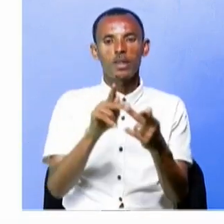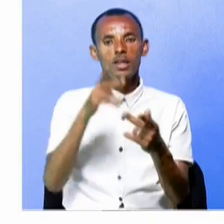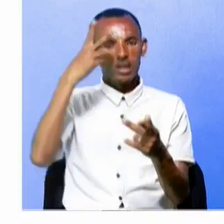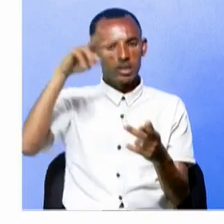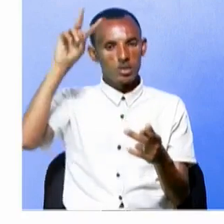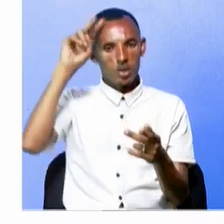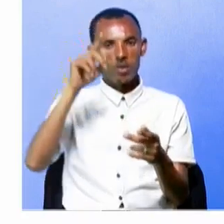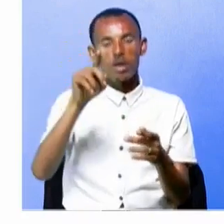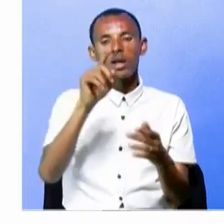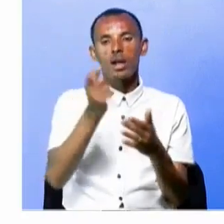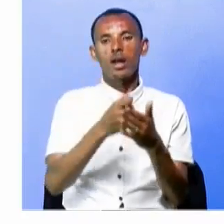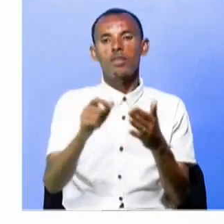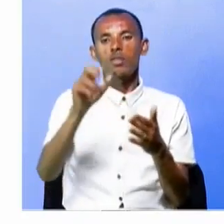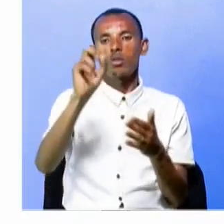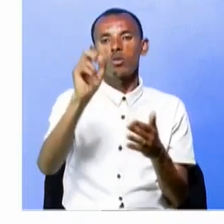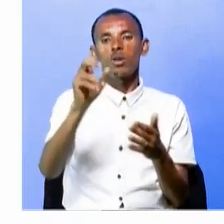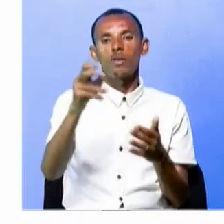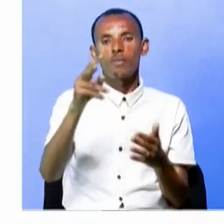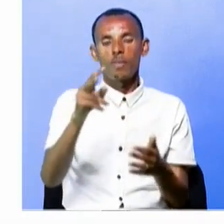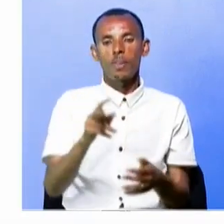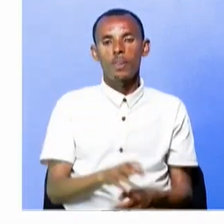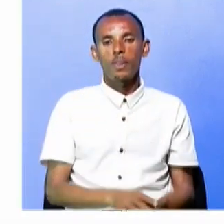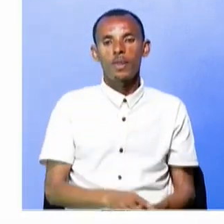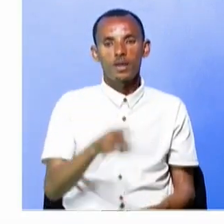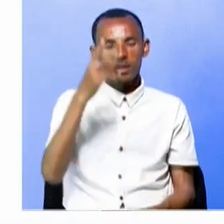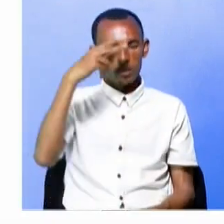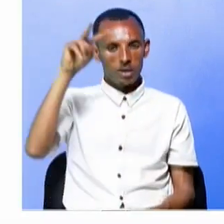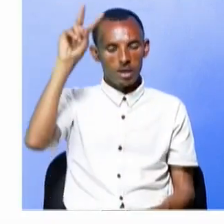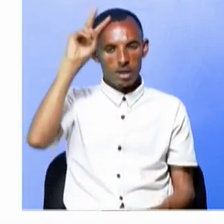it like 12 square, and